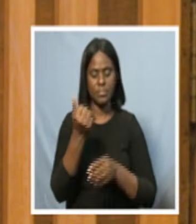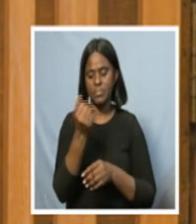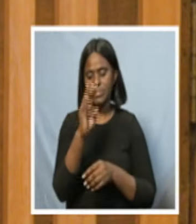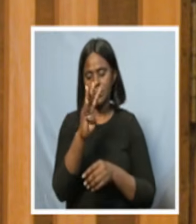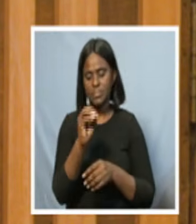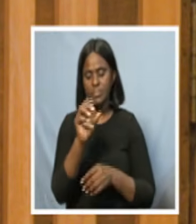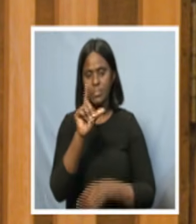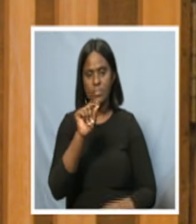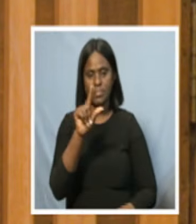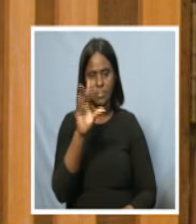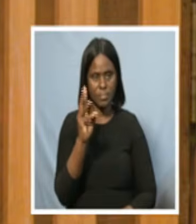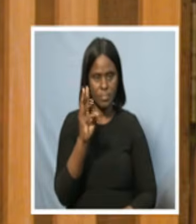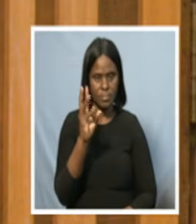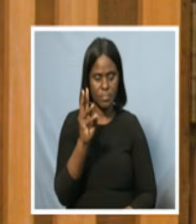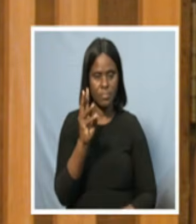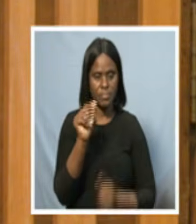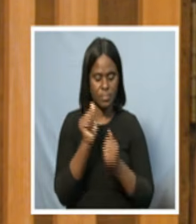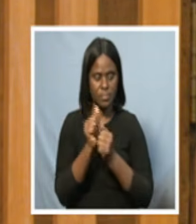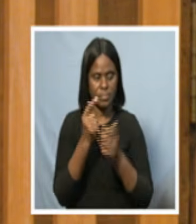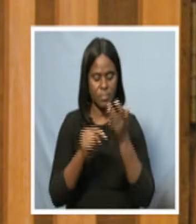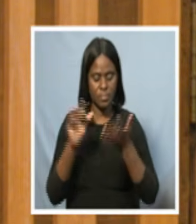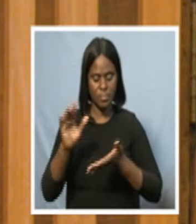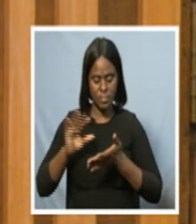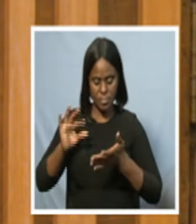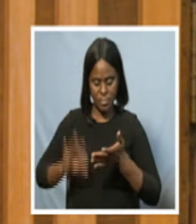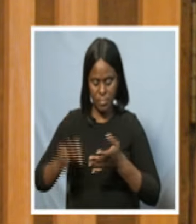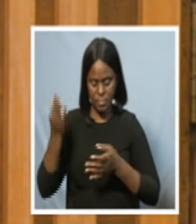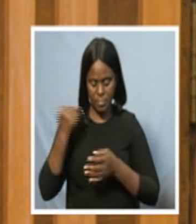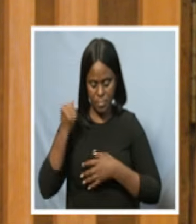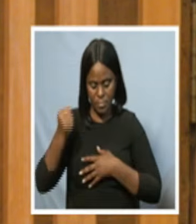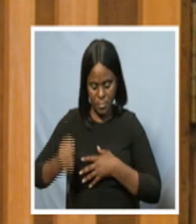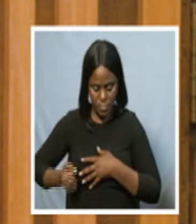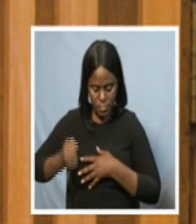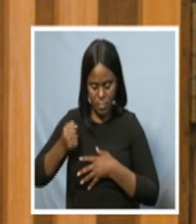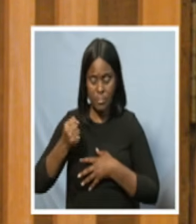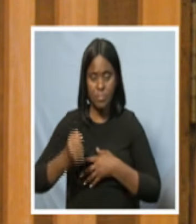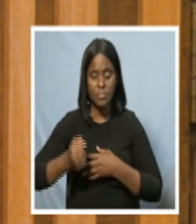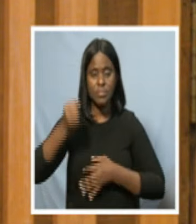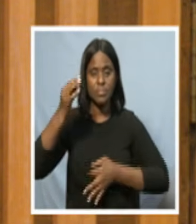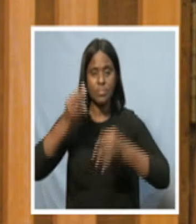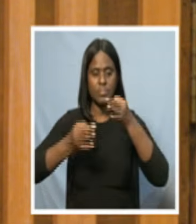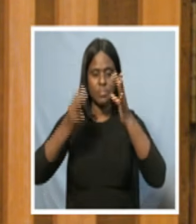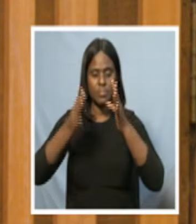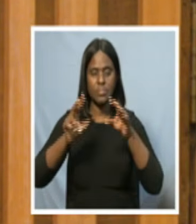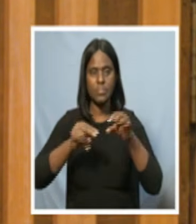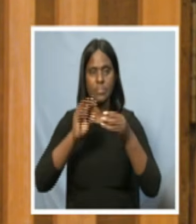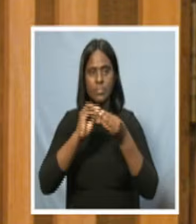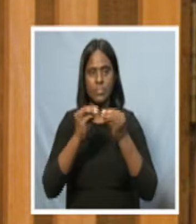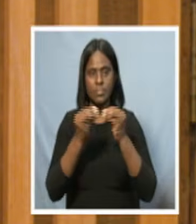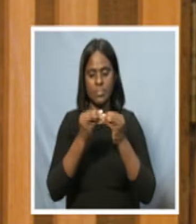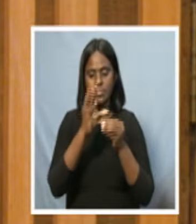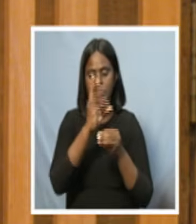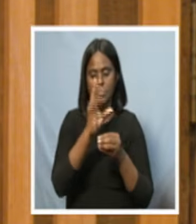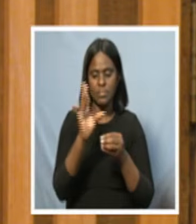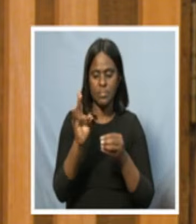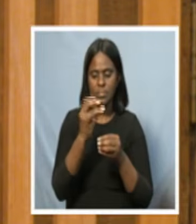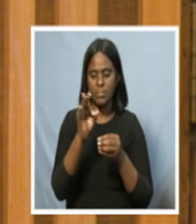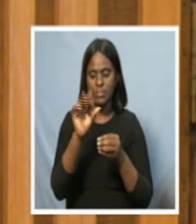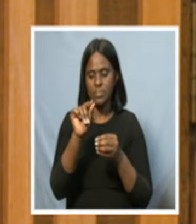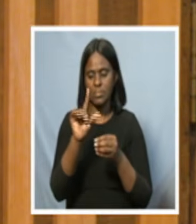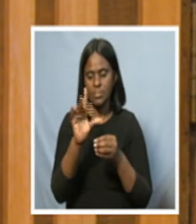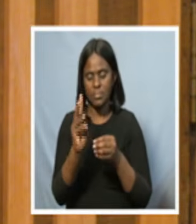of 2026, and the Benefits of Former Chief Justice Bill, National Assembly Bill number 67